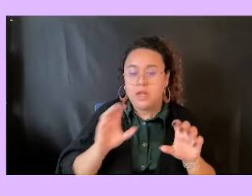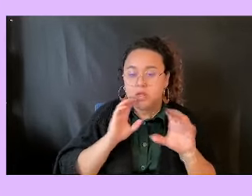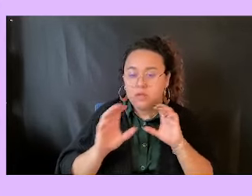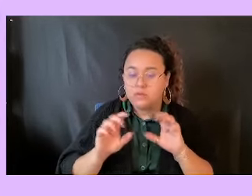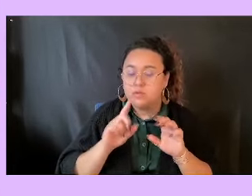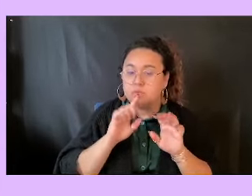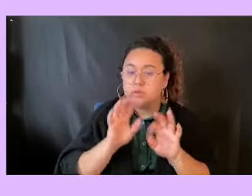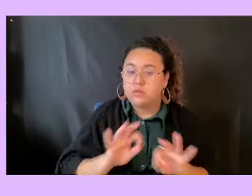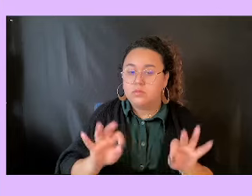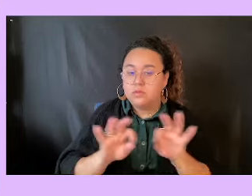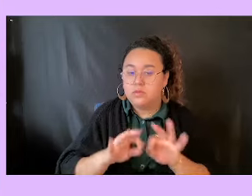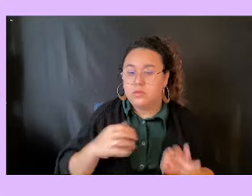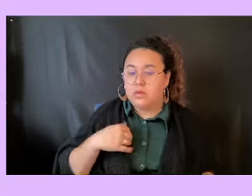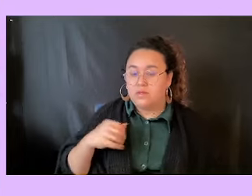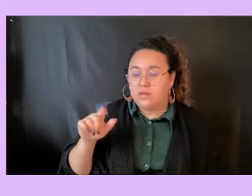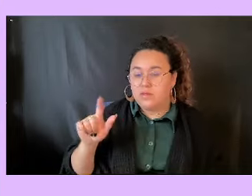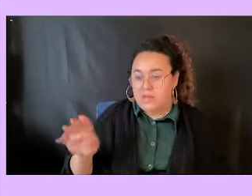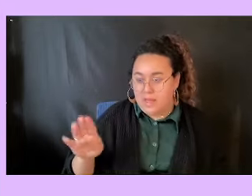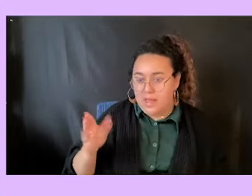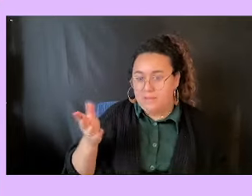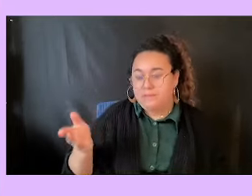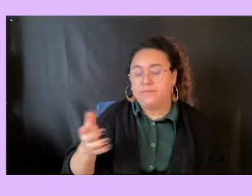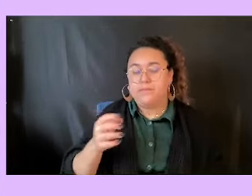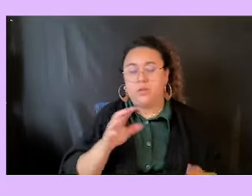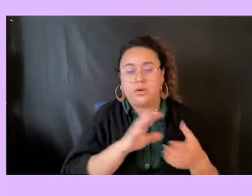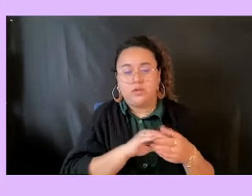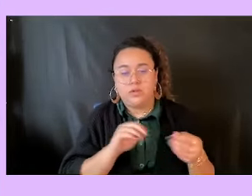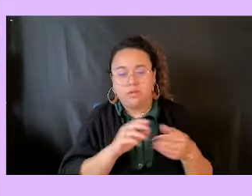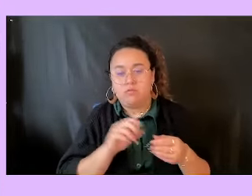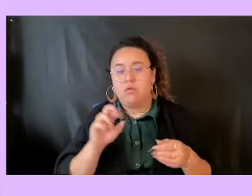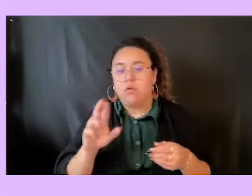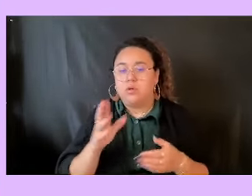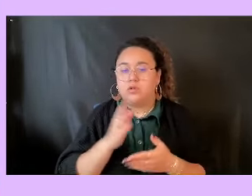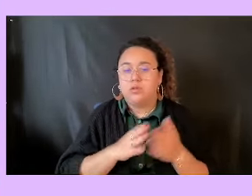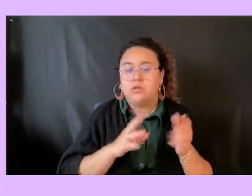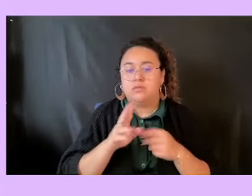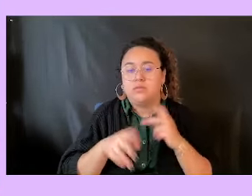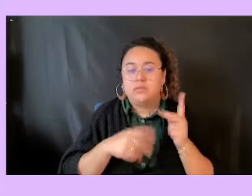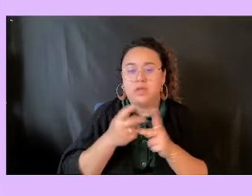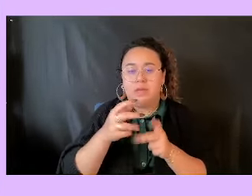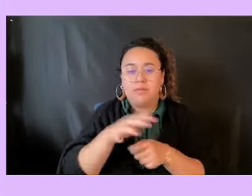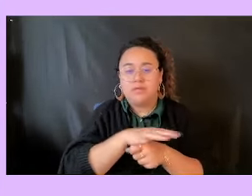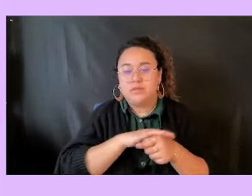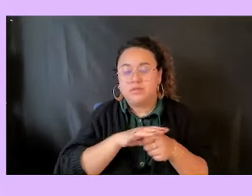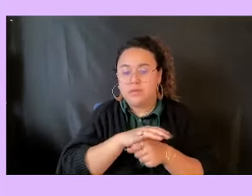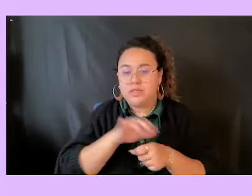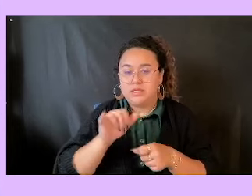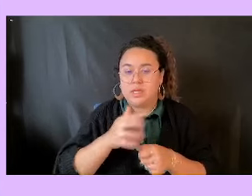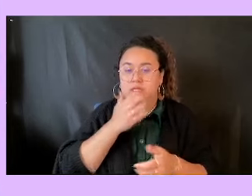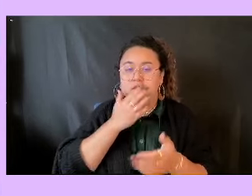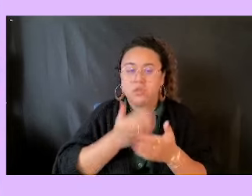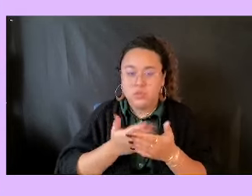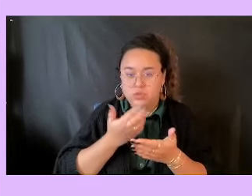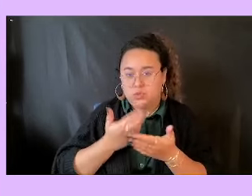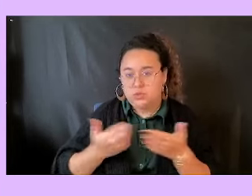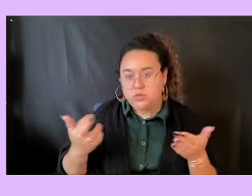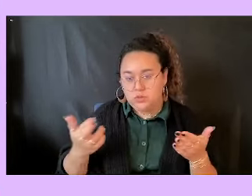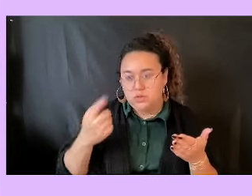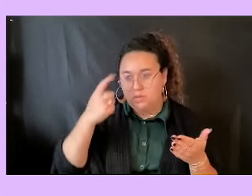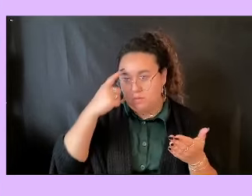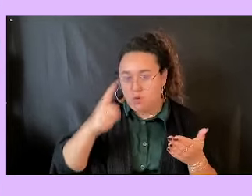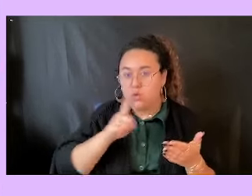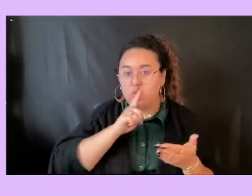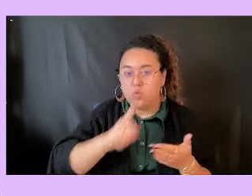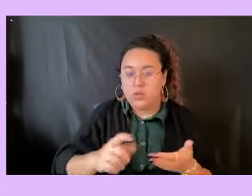a lab or a narrative or some sort of space that's well-resourced for like real